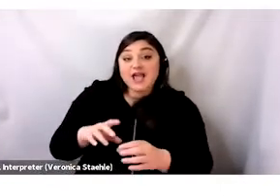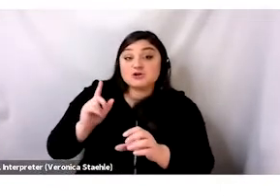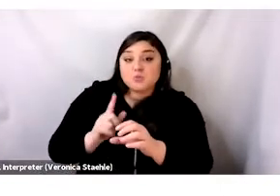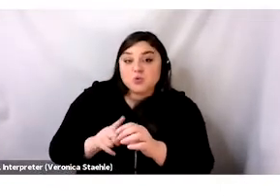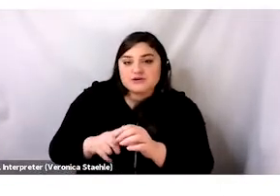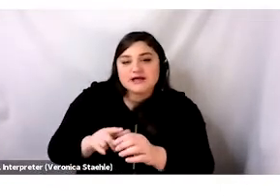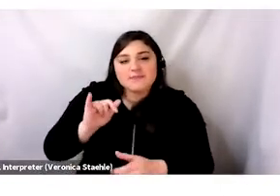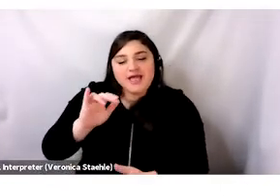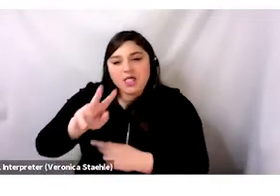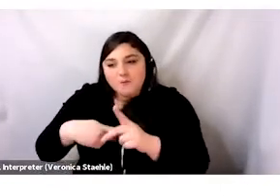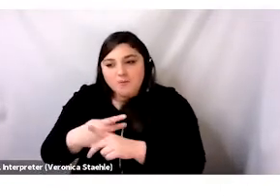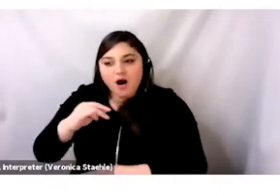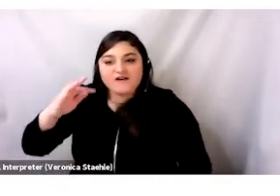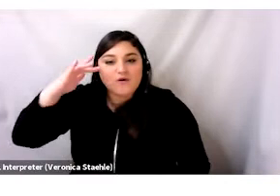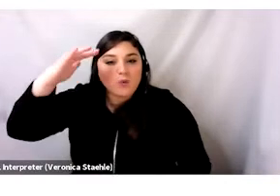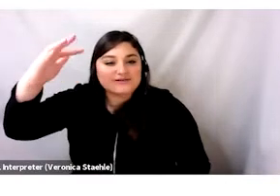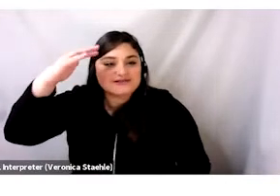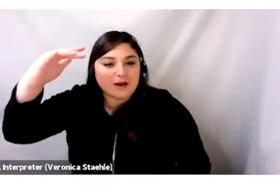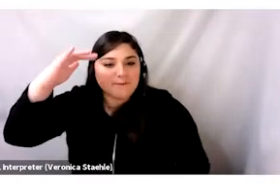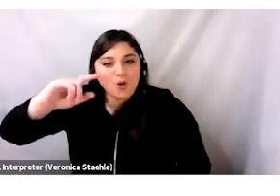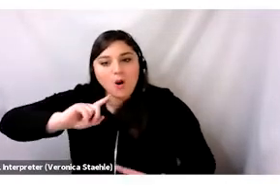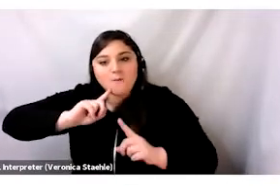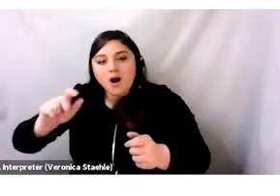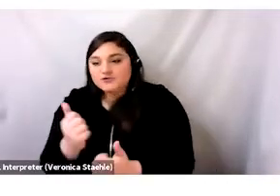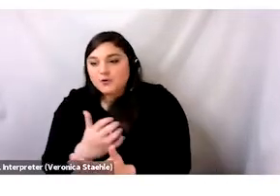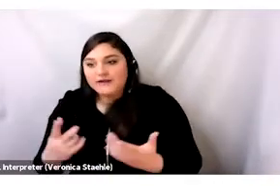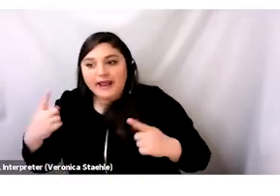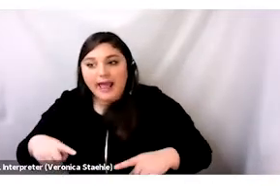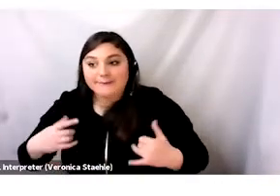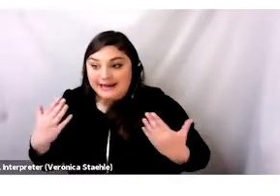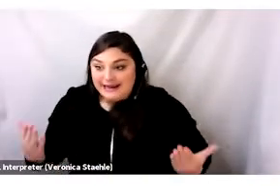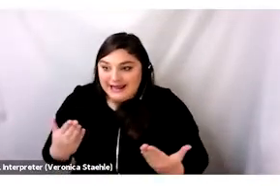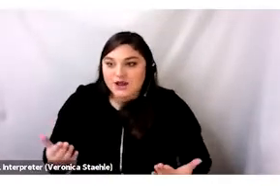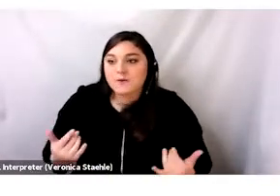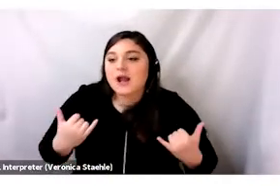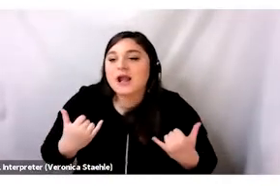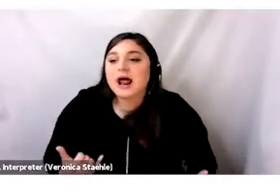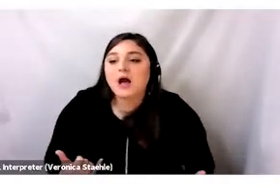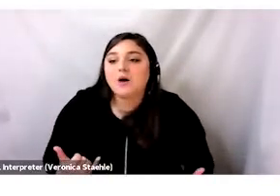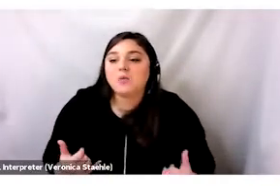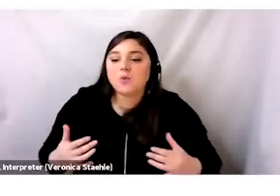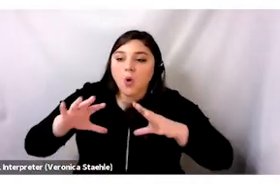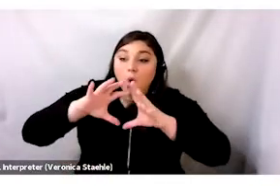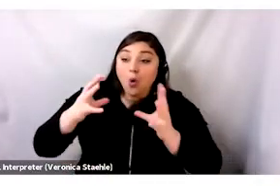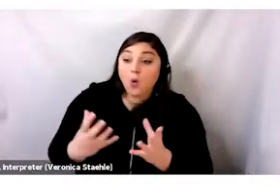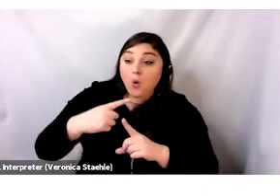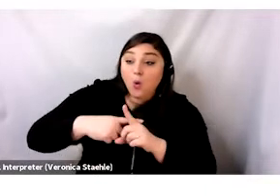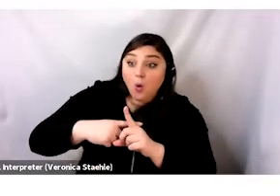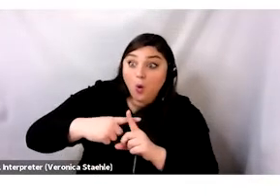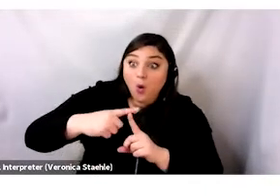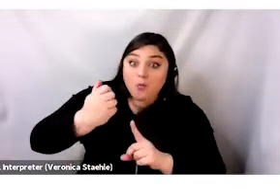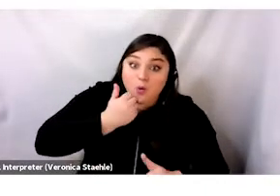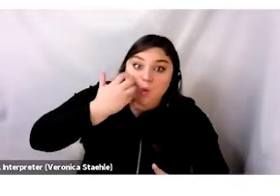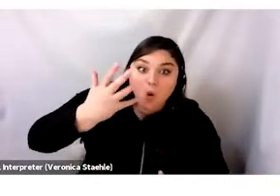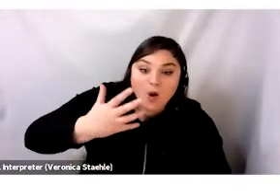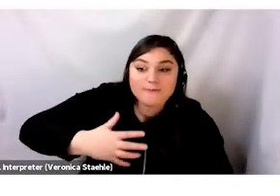happens in the here and the now. Global warming, climate change, the destruction of the